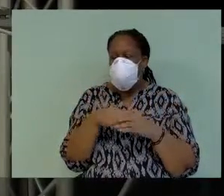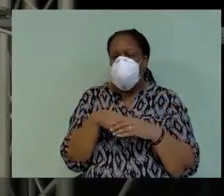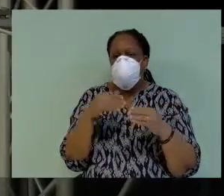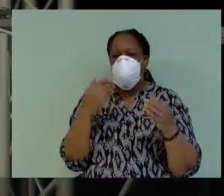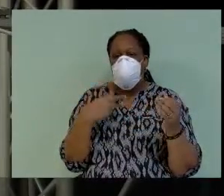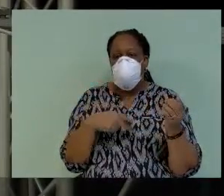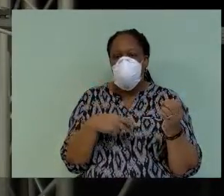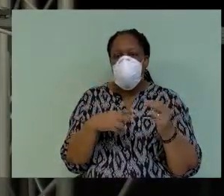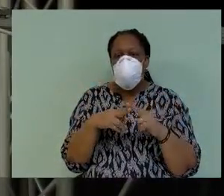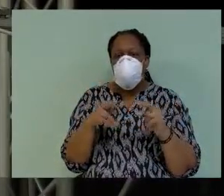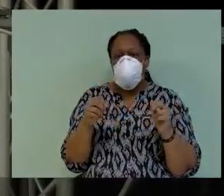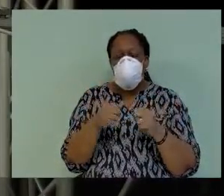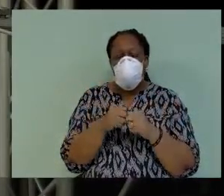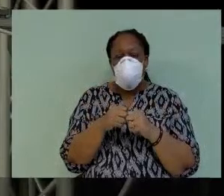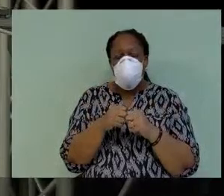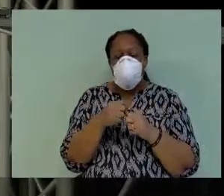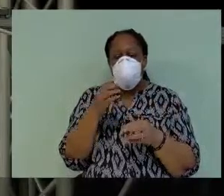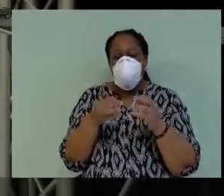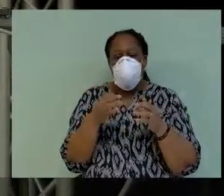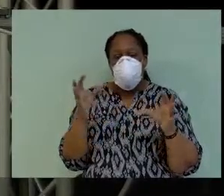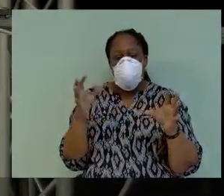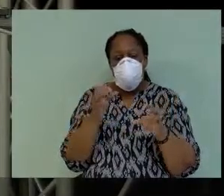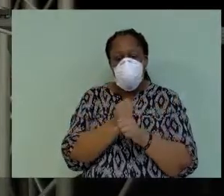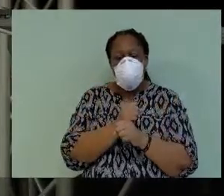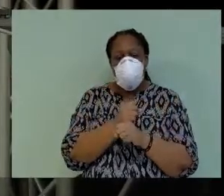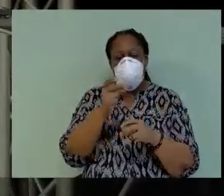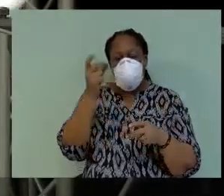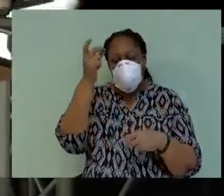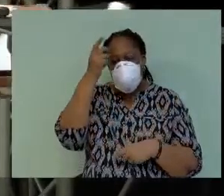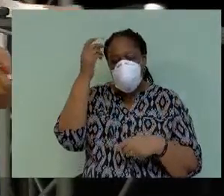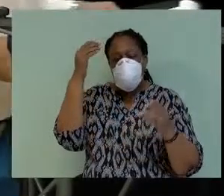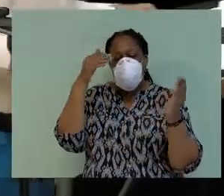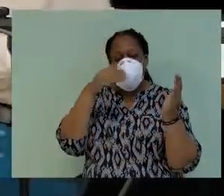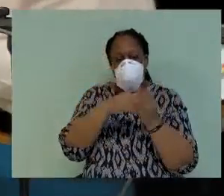outbreak? Dr. Wilkinson.